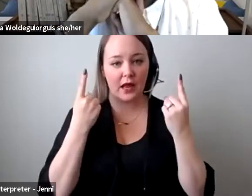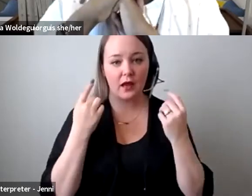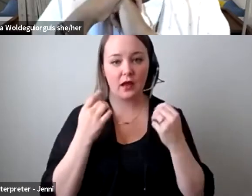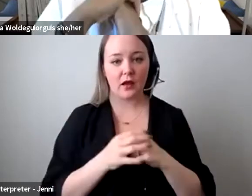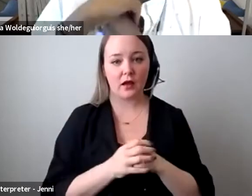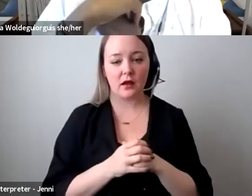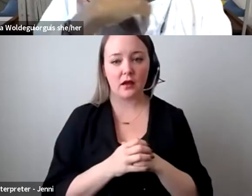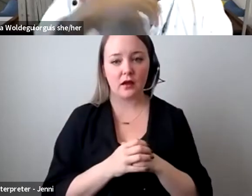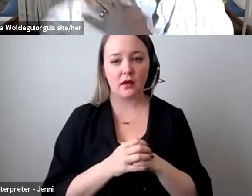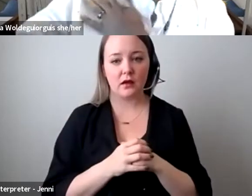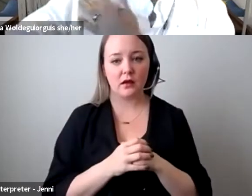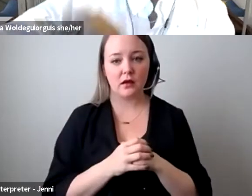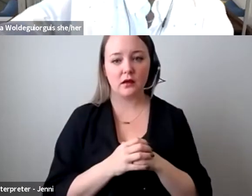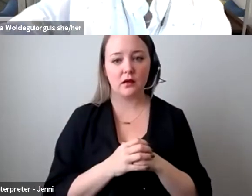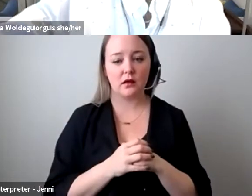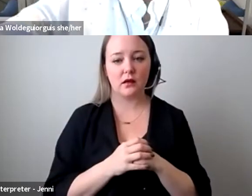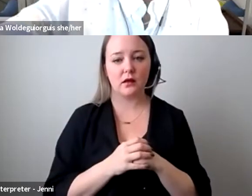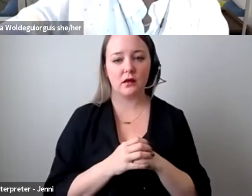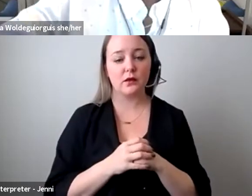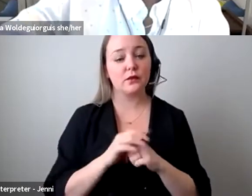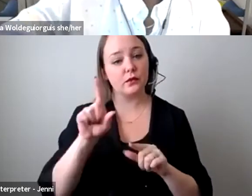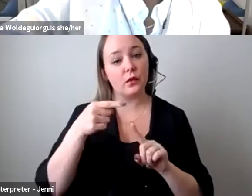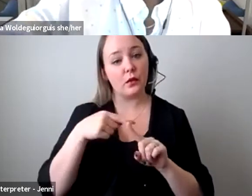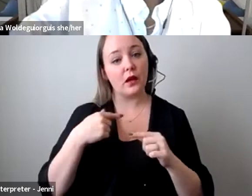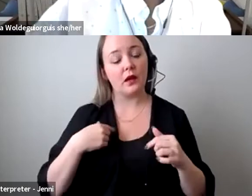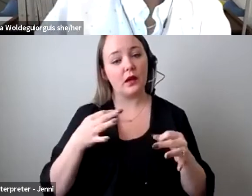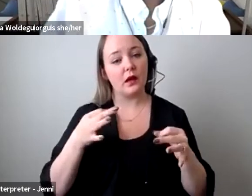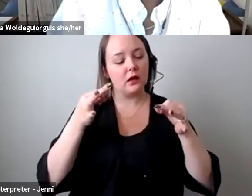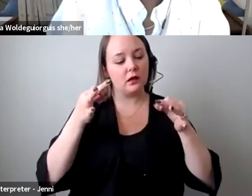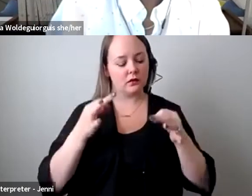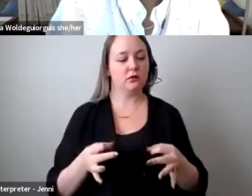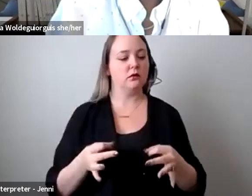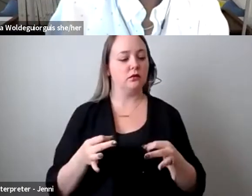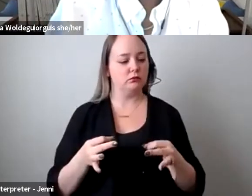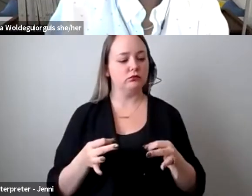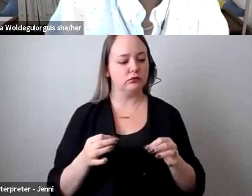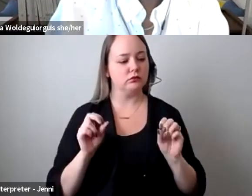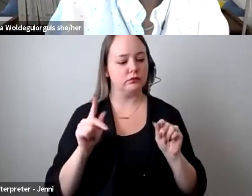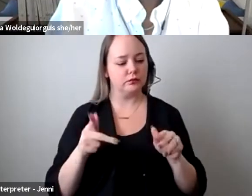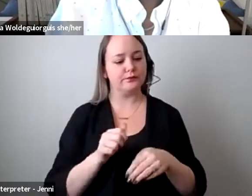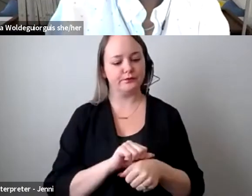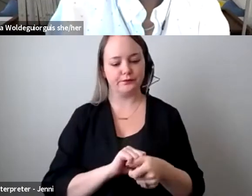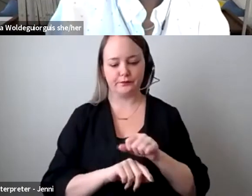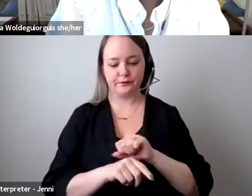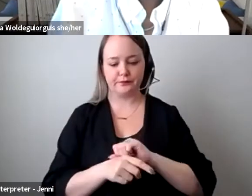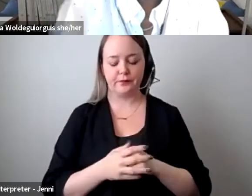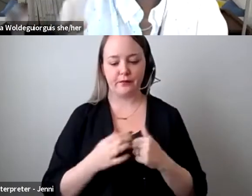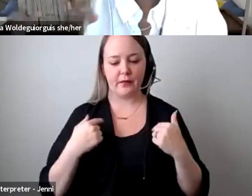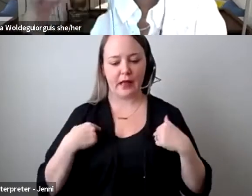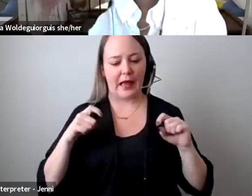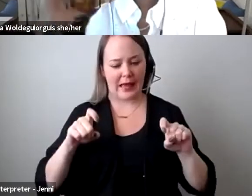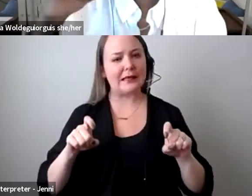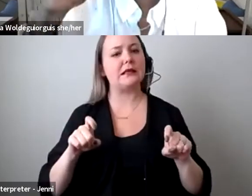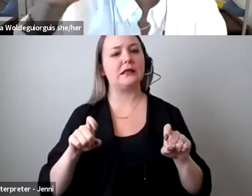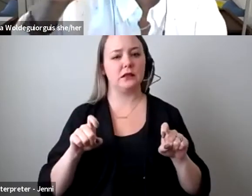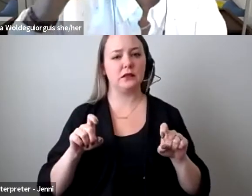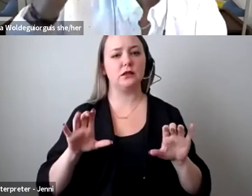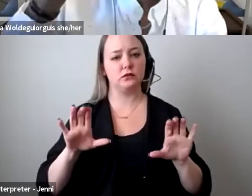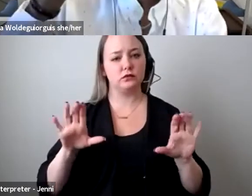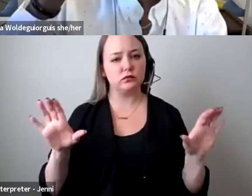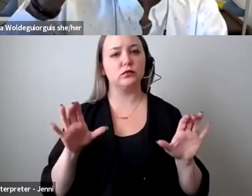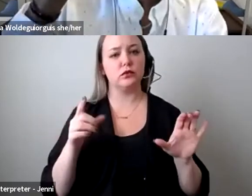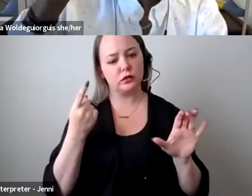when I decided, I say, all right, I gotta get this corrected.